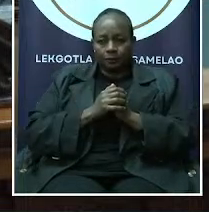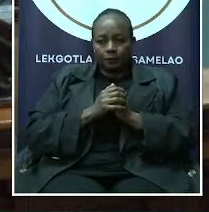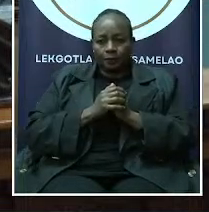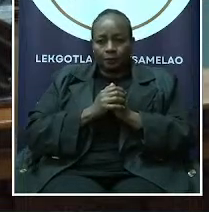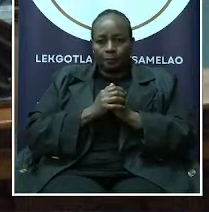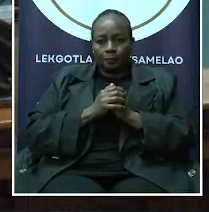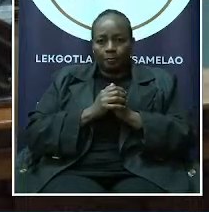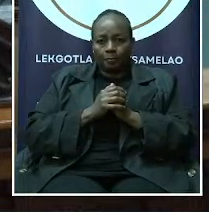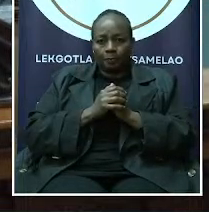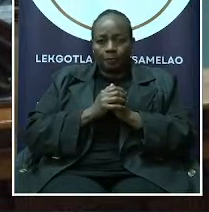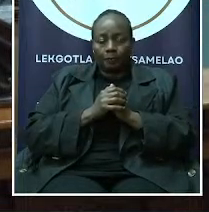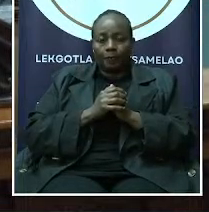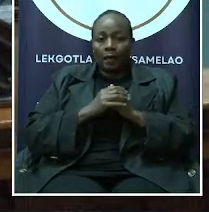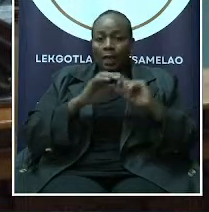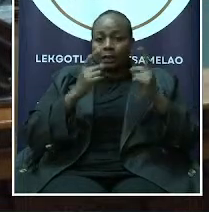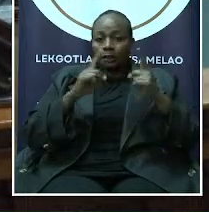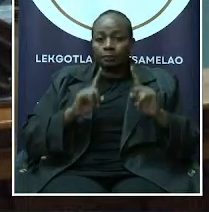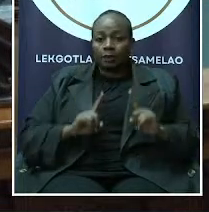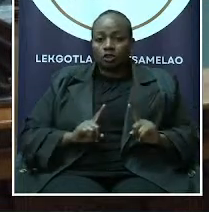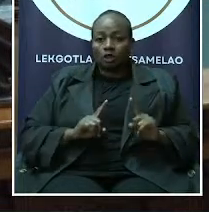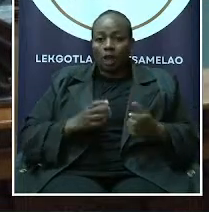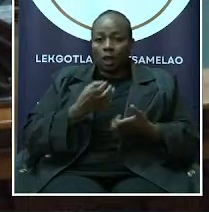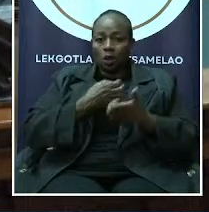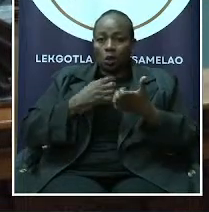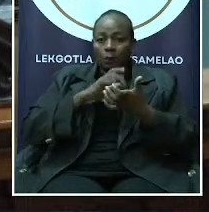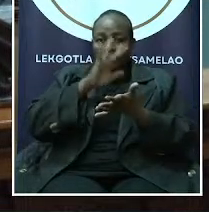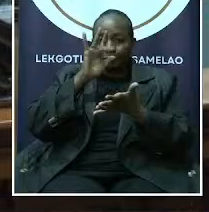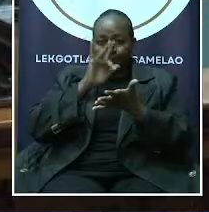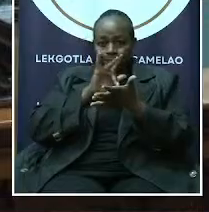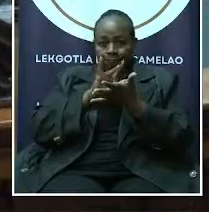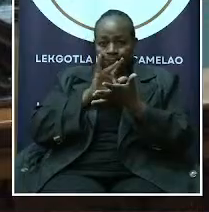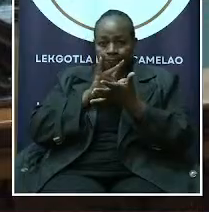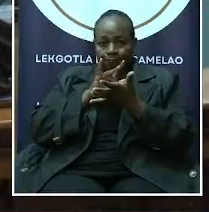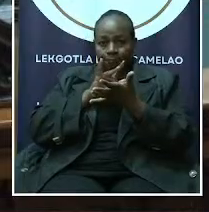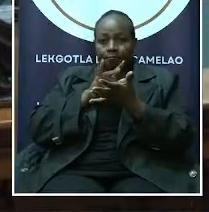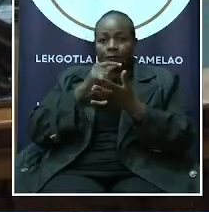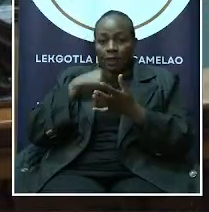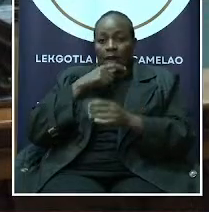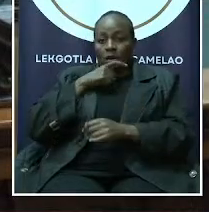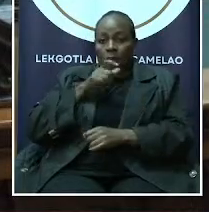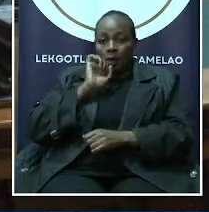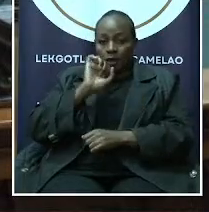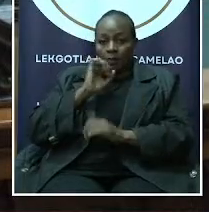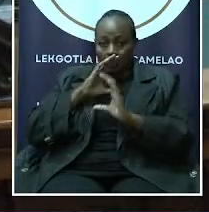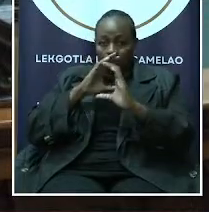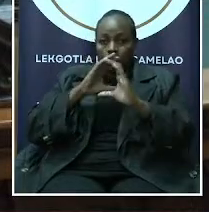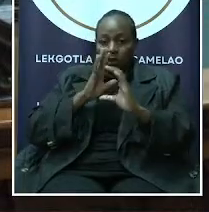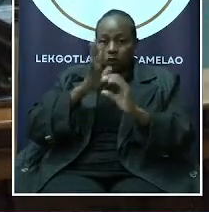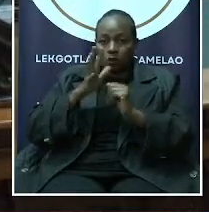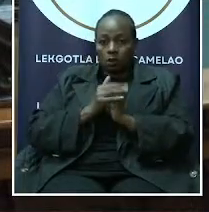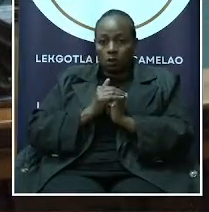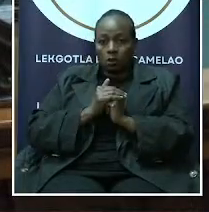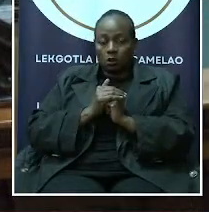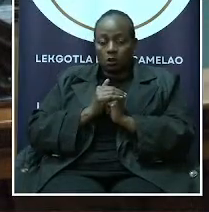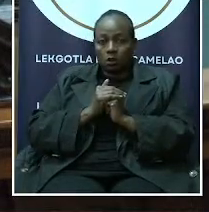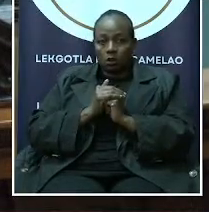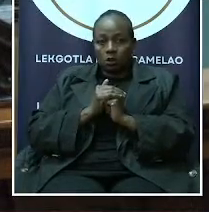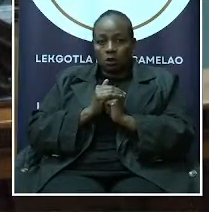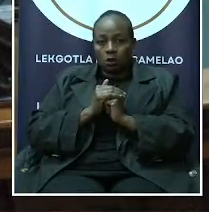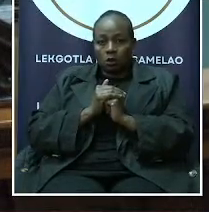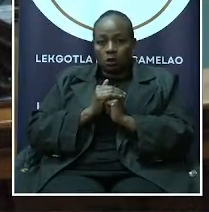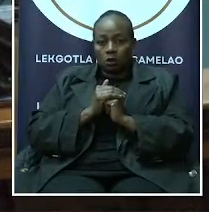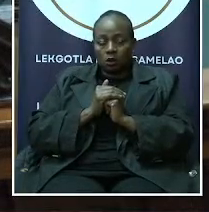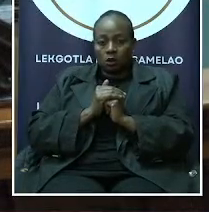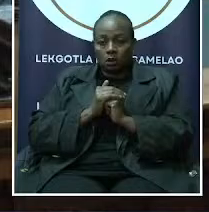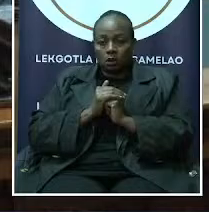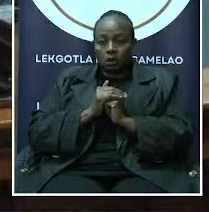with regards to the special economic zones, that is more where my input lies. Now, we've